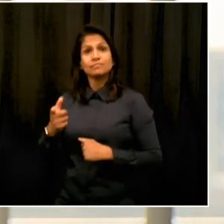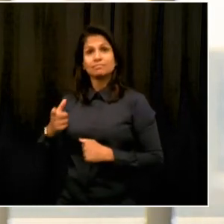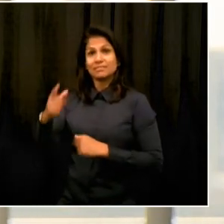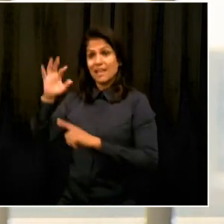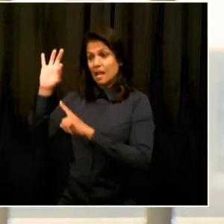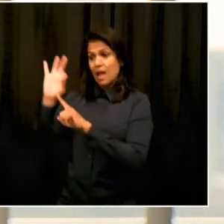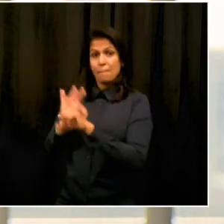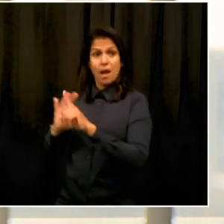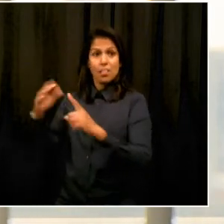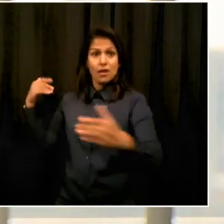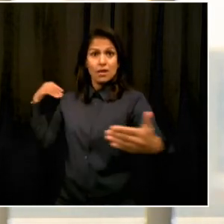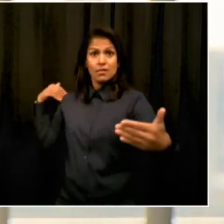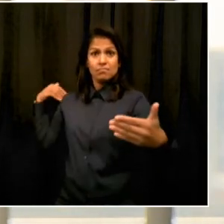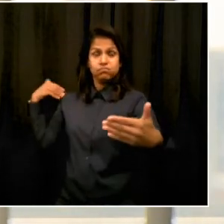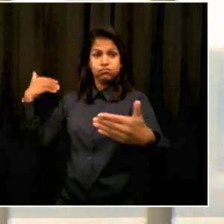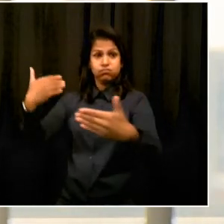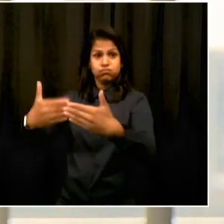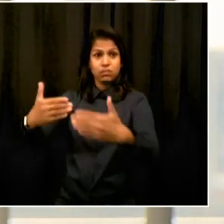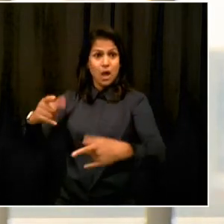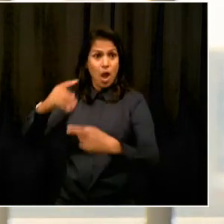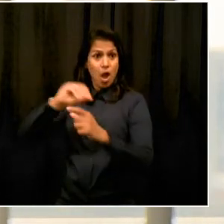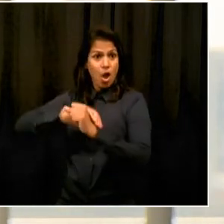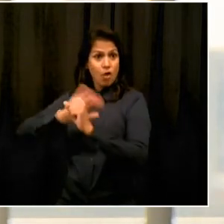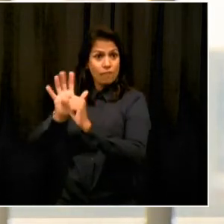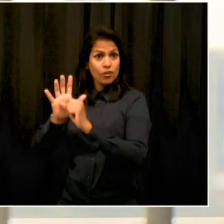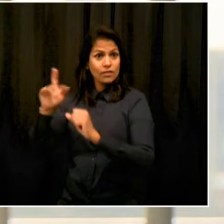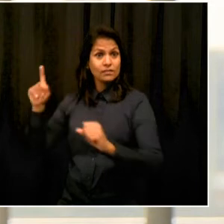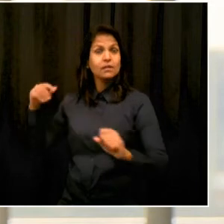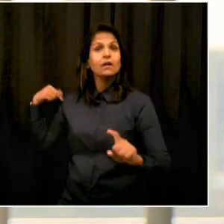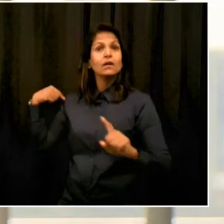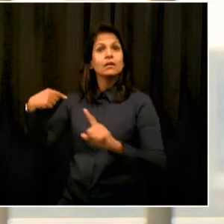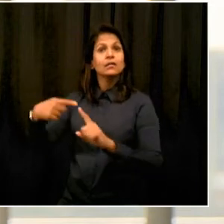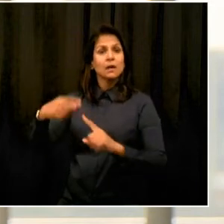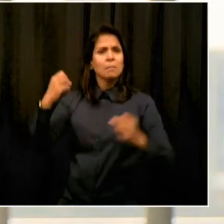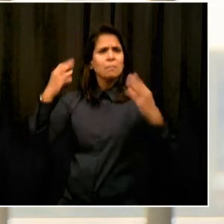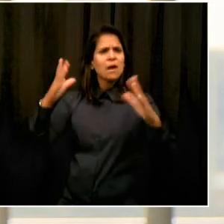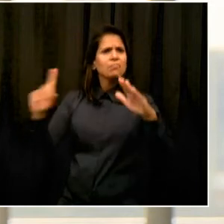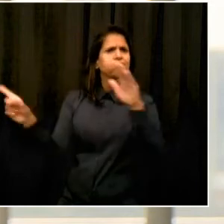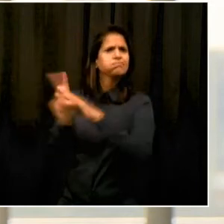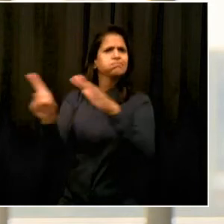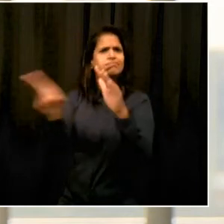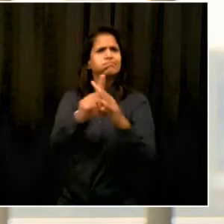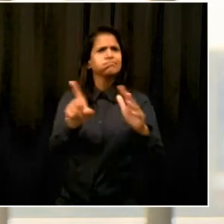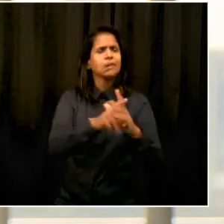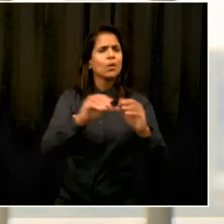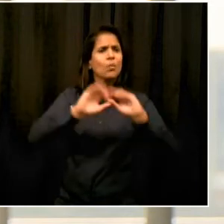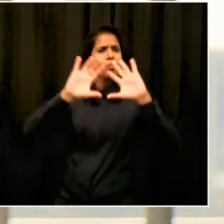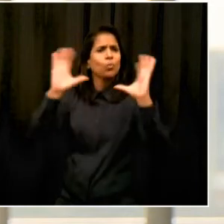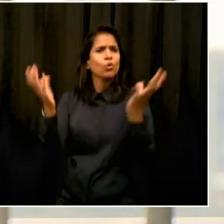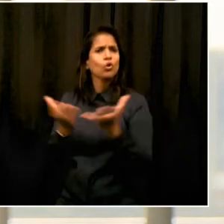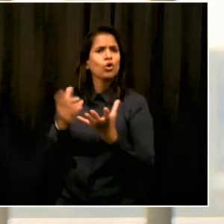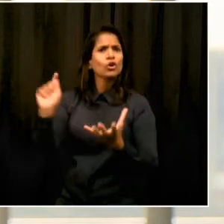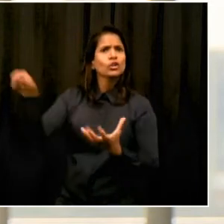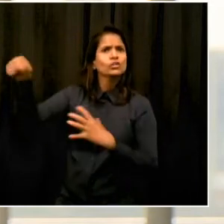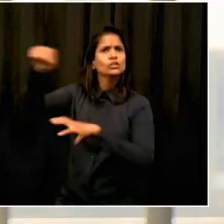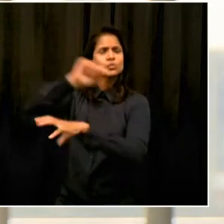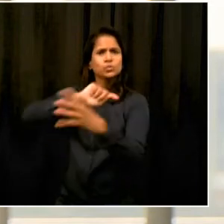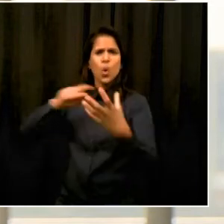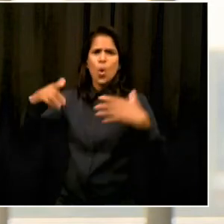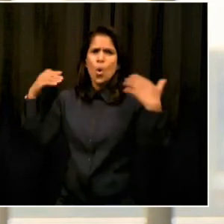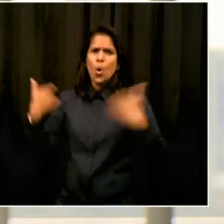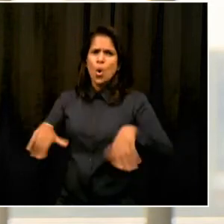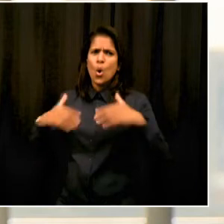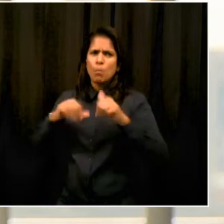here in New York City because of this disease. But we've also shown how the city can fight back with